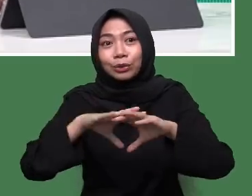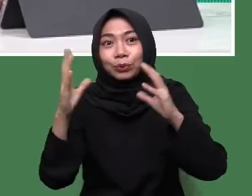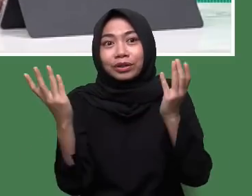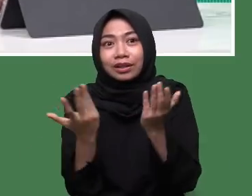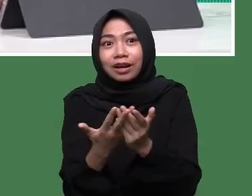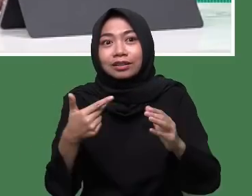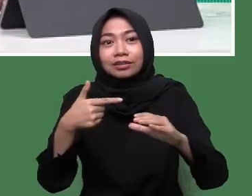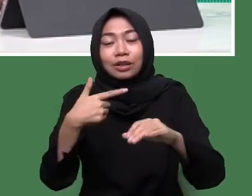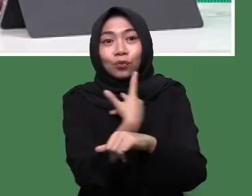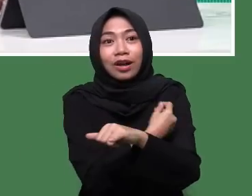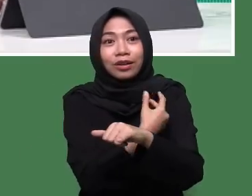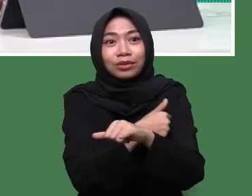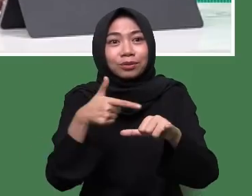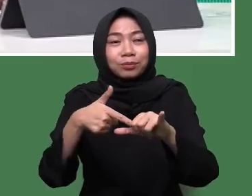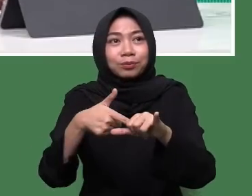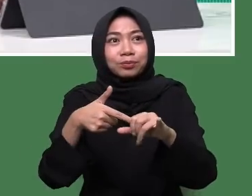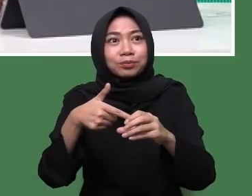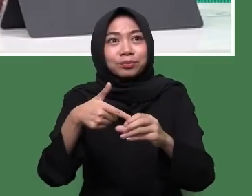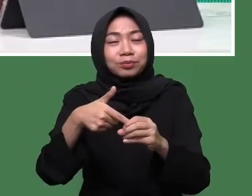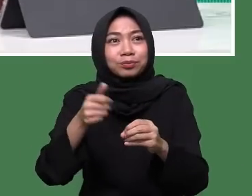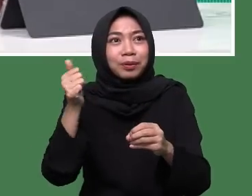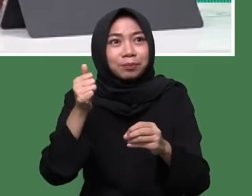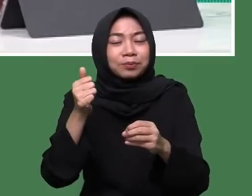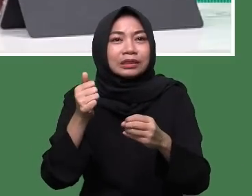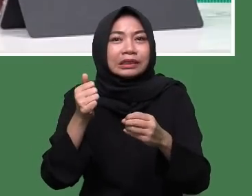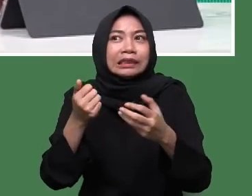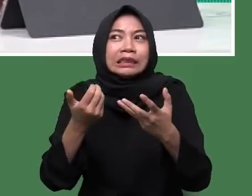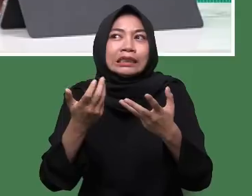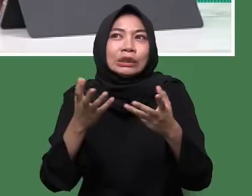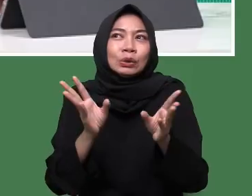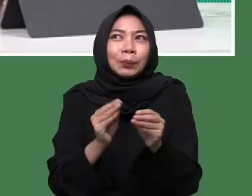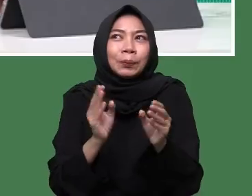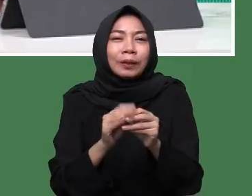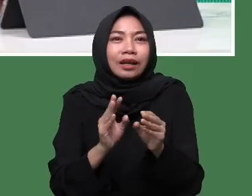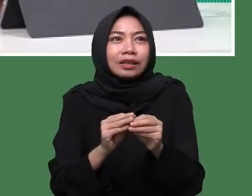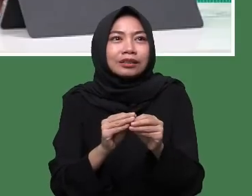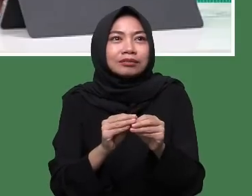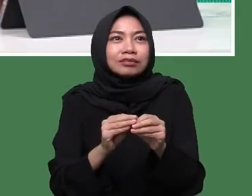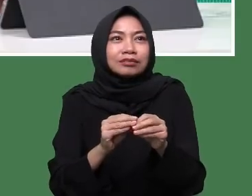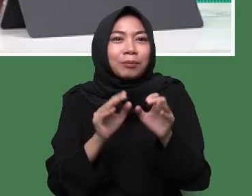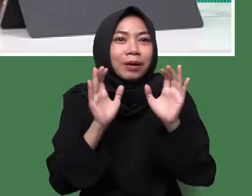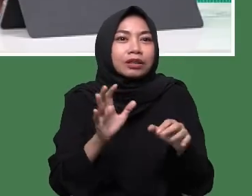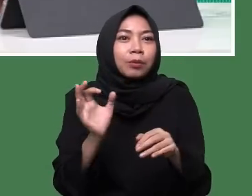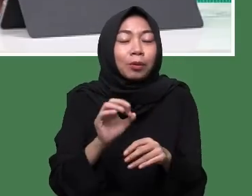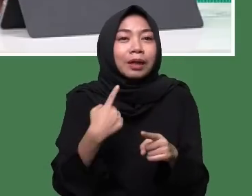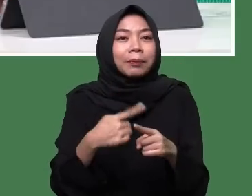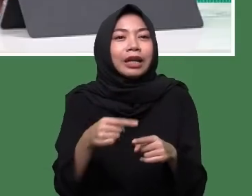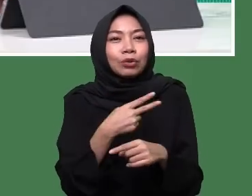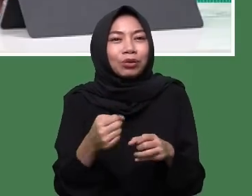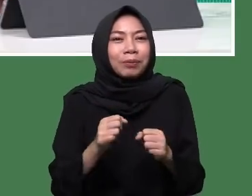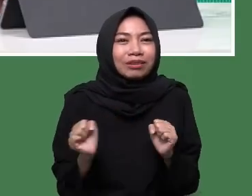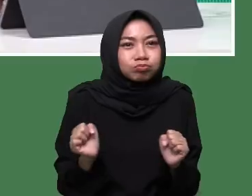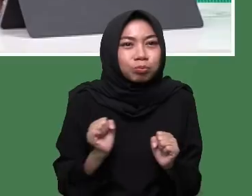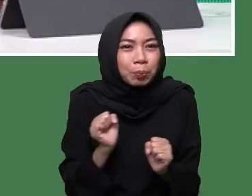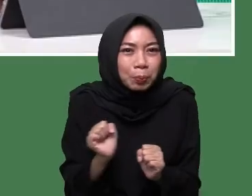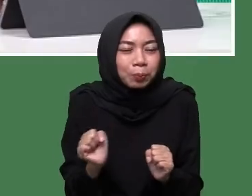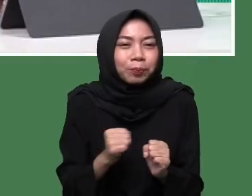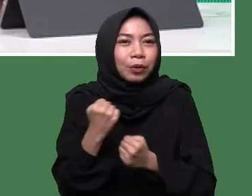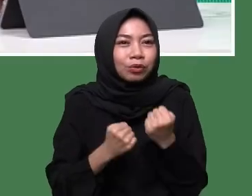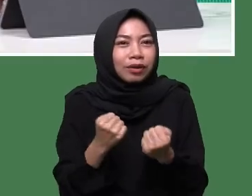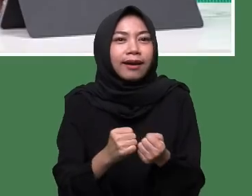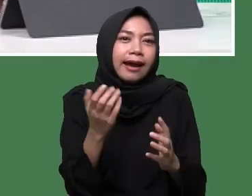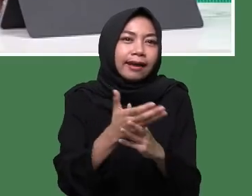not too much or too many, but Indonesia is trying to get the access to the vaccines. So